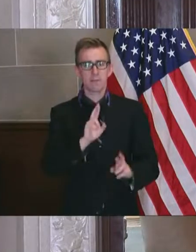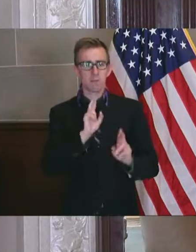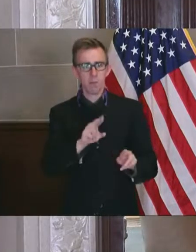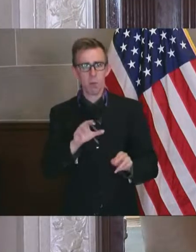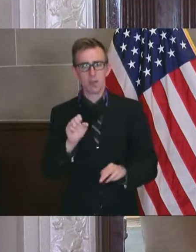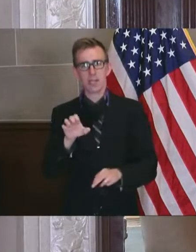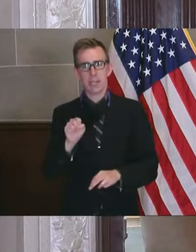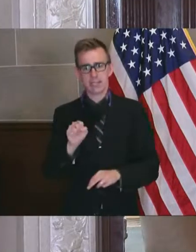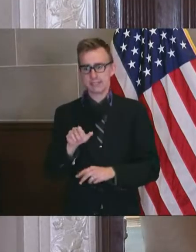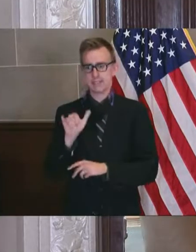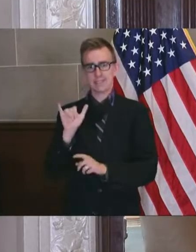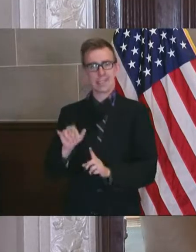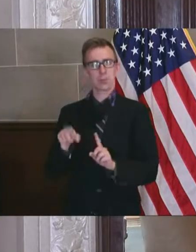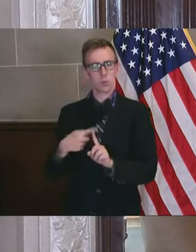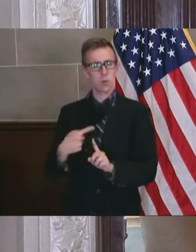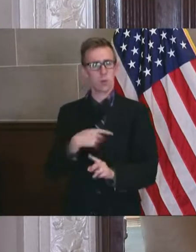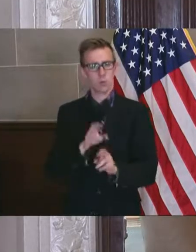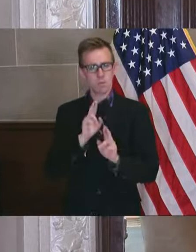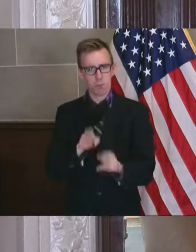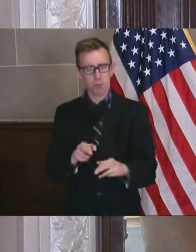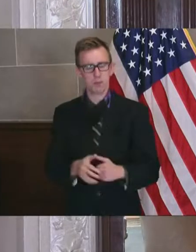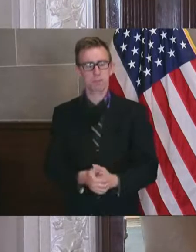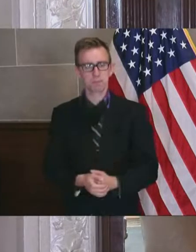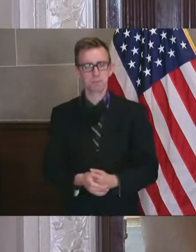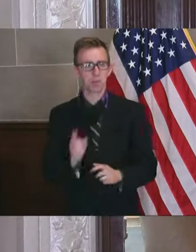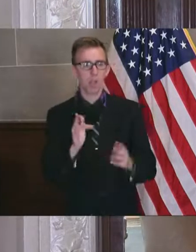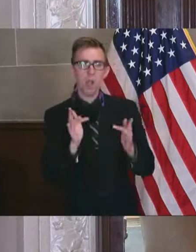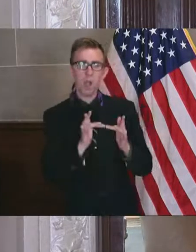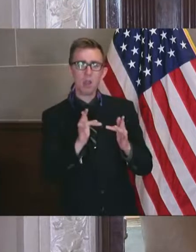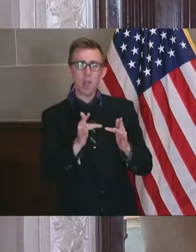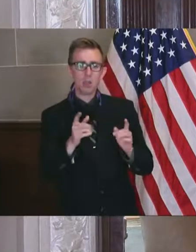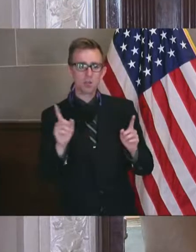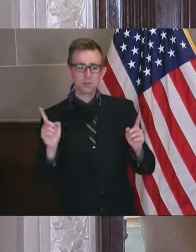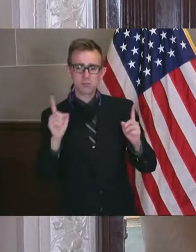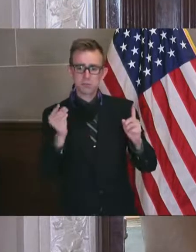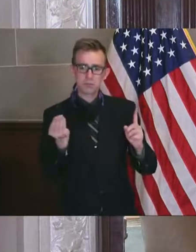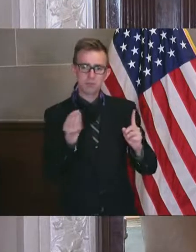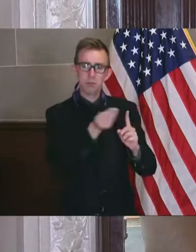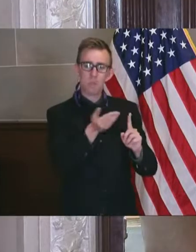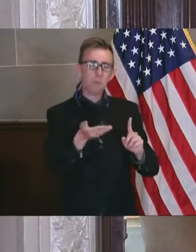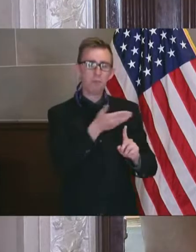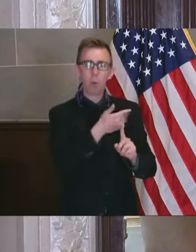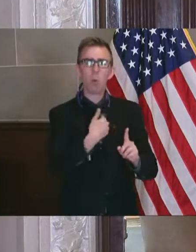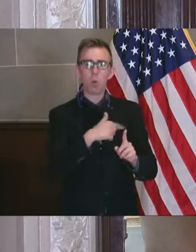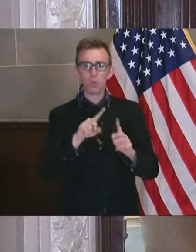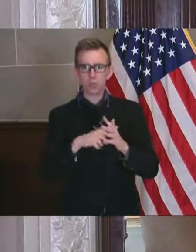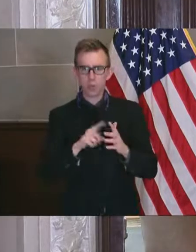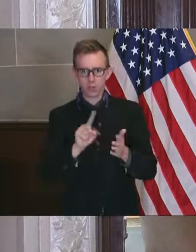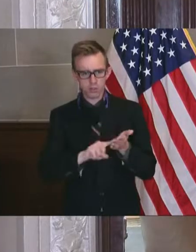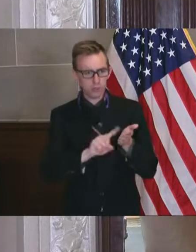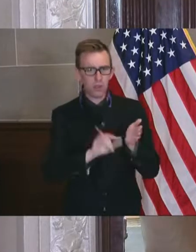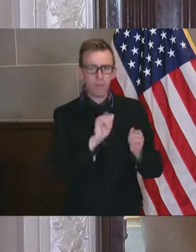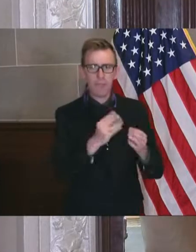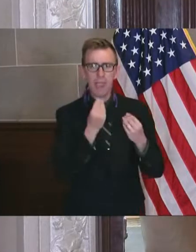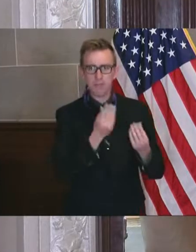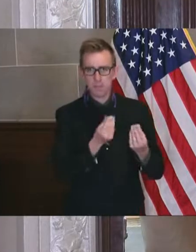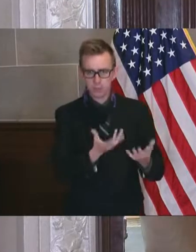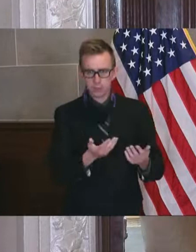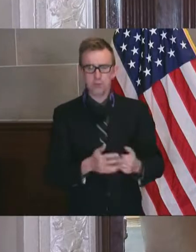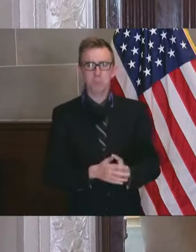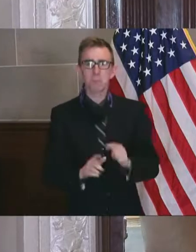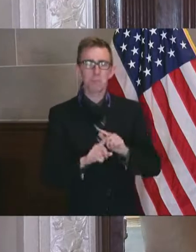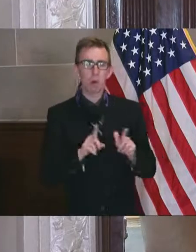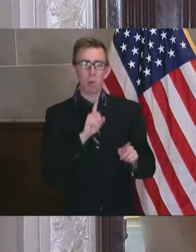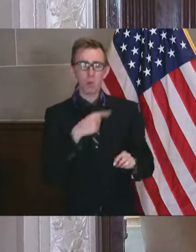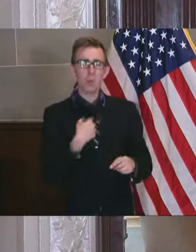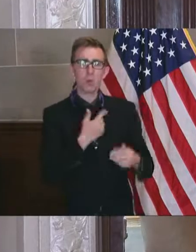That's what we reported. Now, what they had contact before, after we found that out, we did start going back for that information at the time. But we